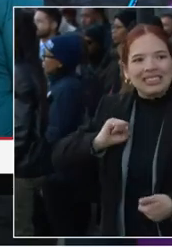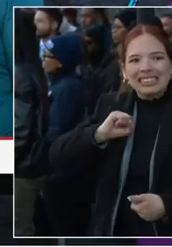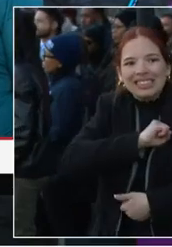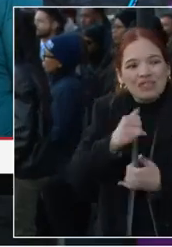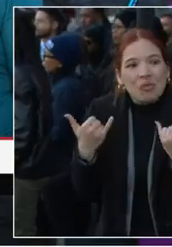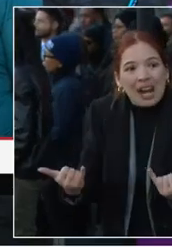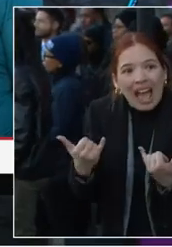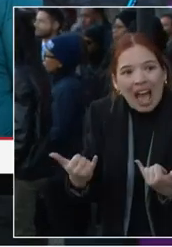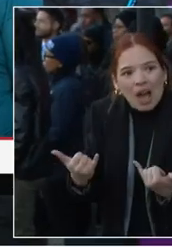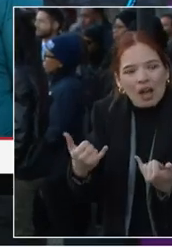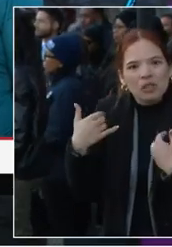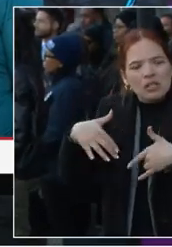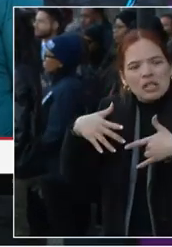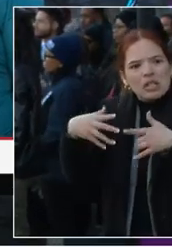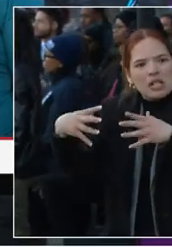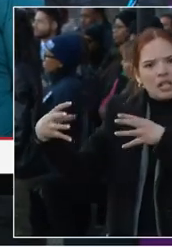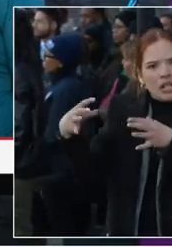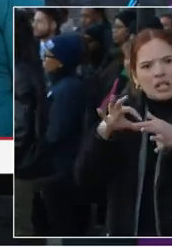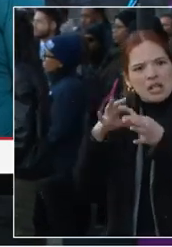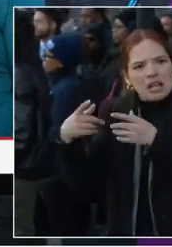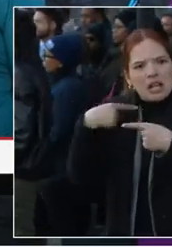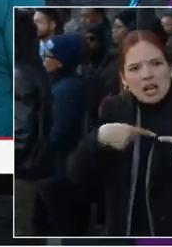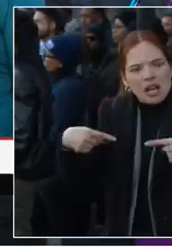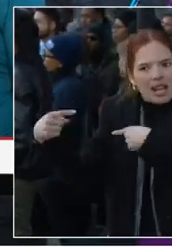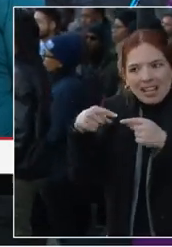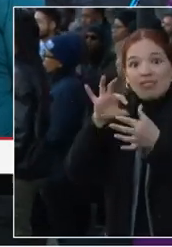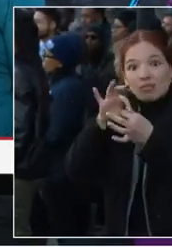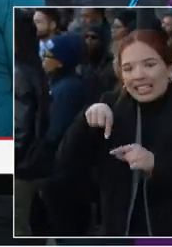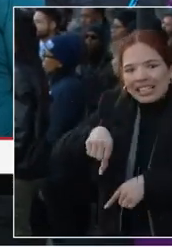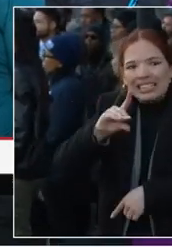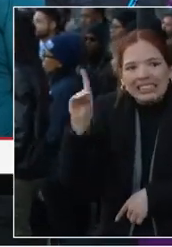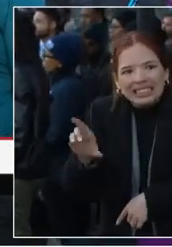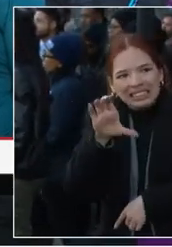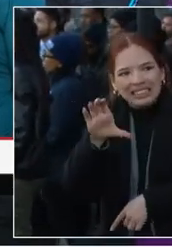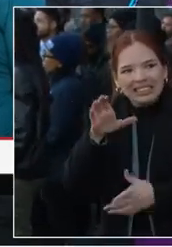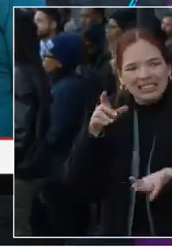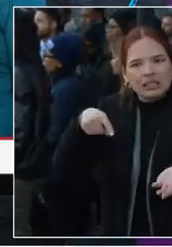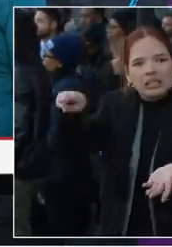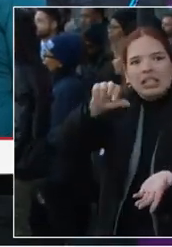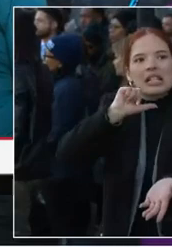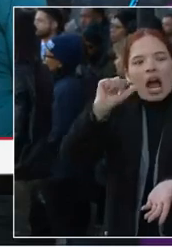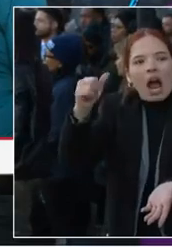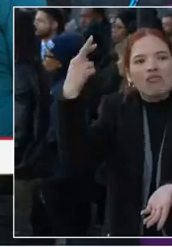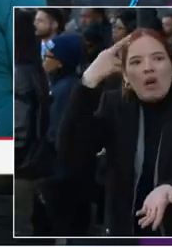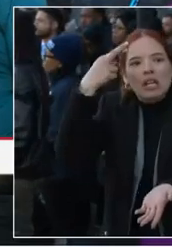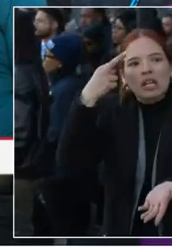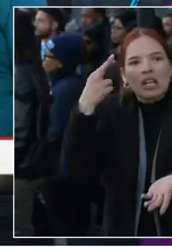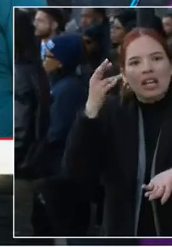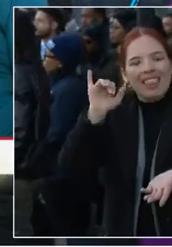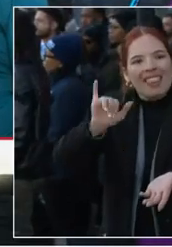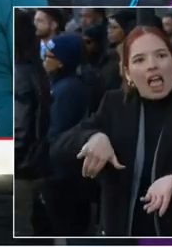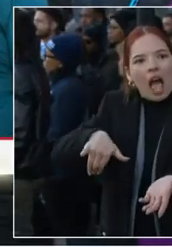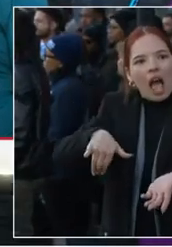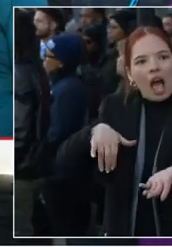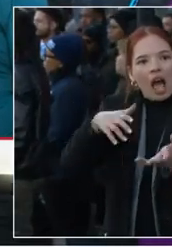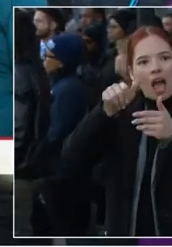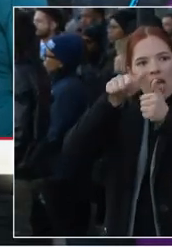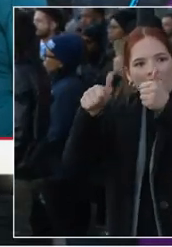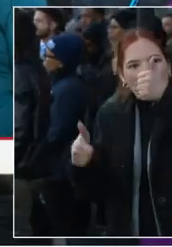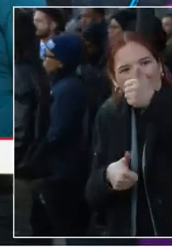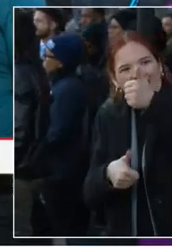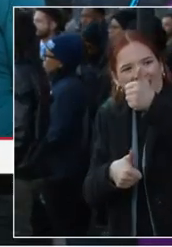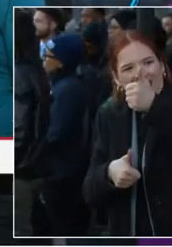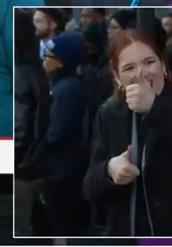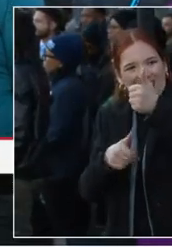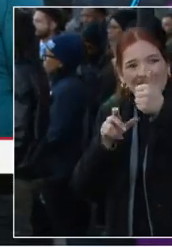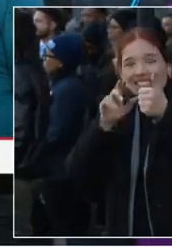DC. Some people don't realize that we're in the shadow of the Capitol, that we are attacked just like they are, that we